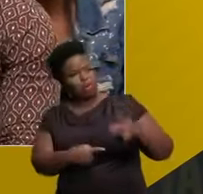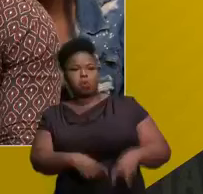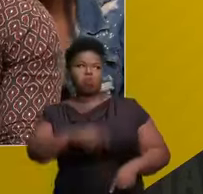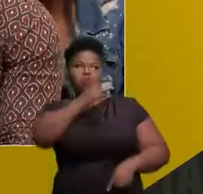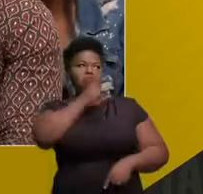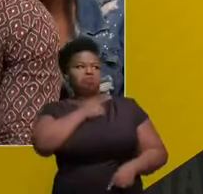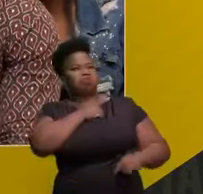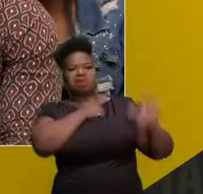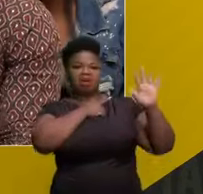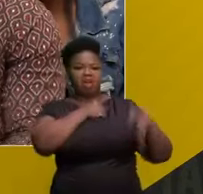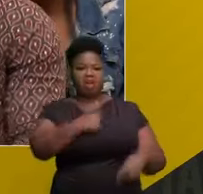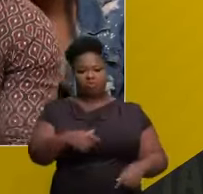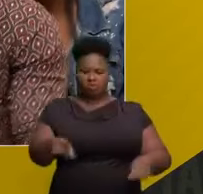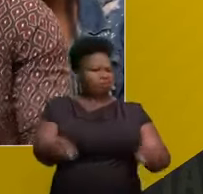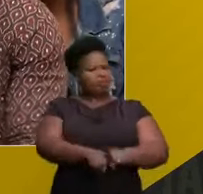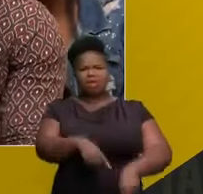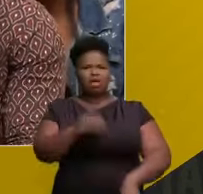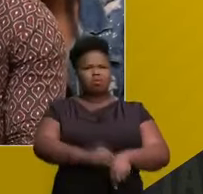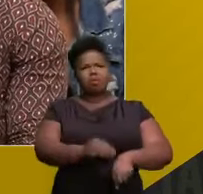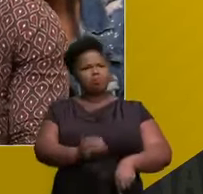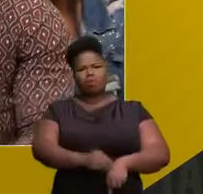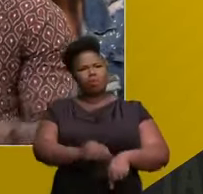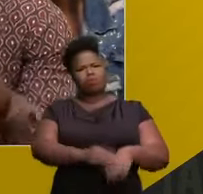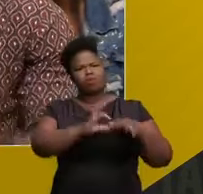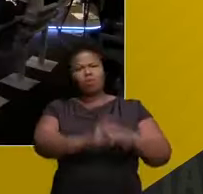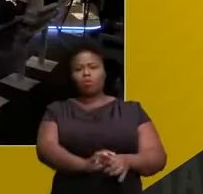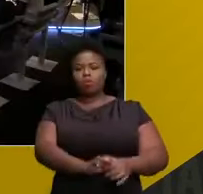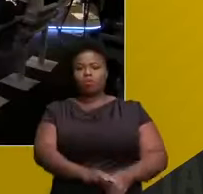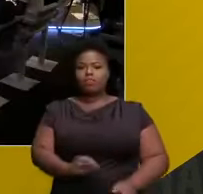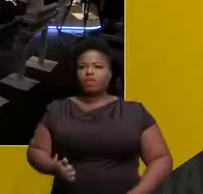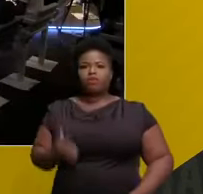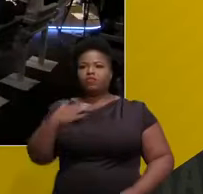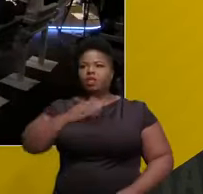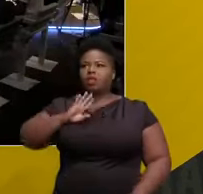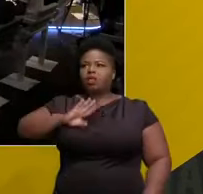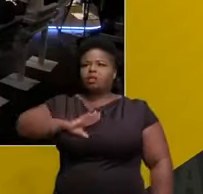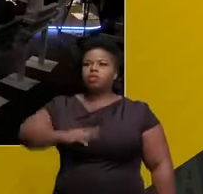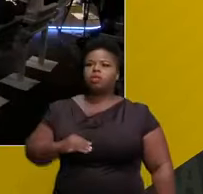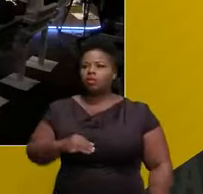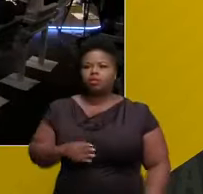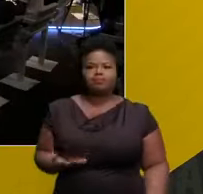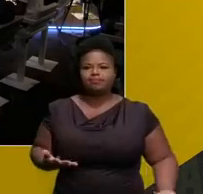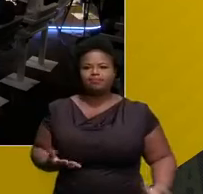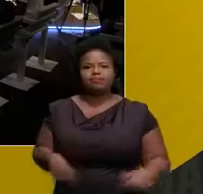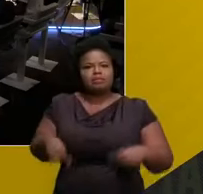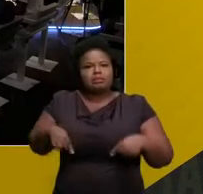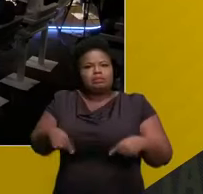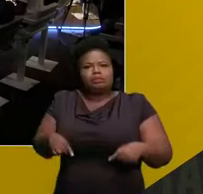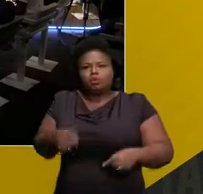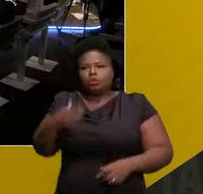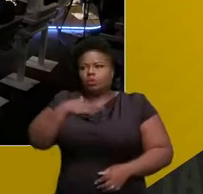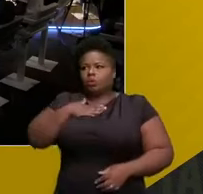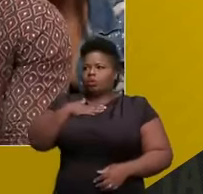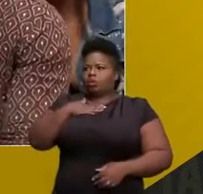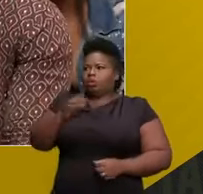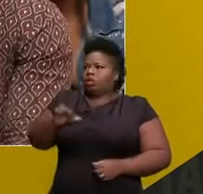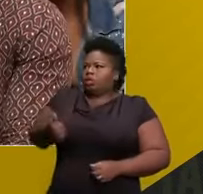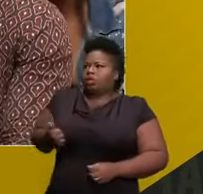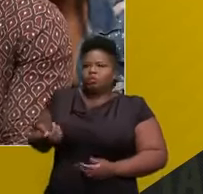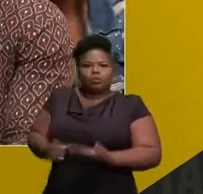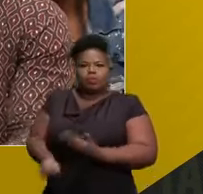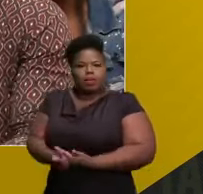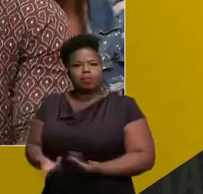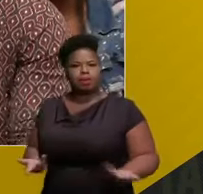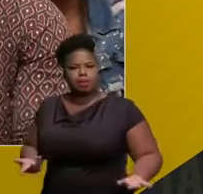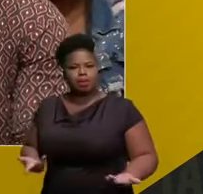says, "Yaz nameka uyang hula lo moto." You're gonna be defeated and you're gonna be scared and say, "What's next? What's going to